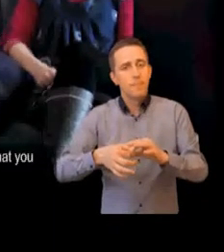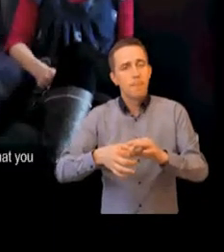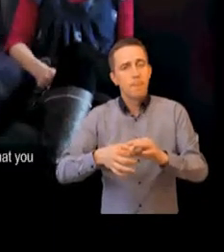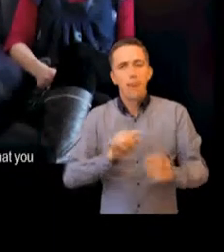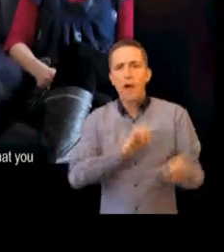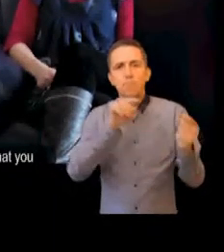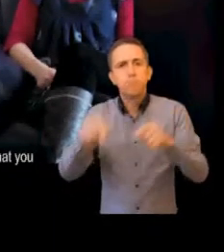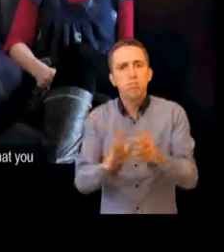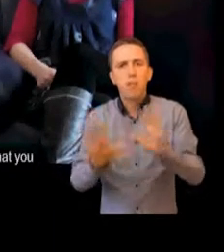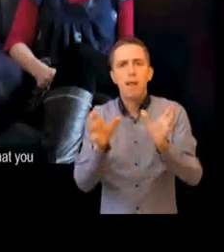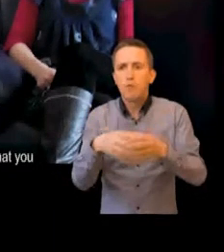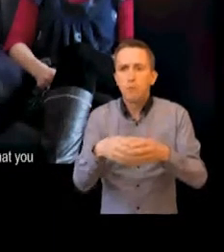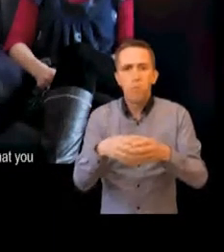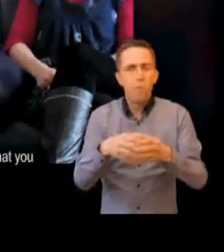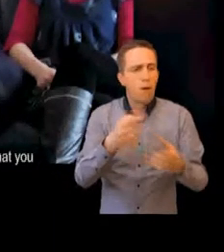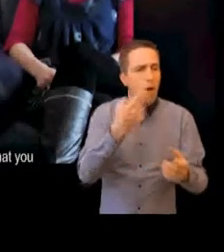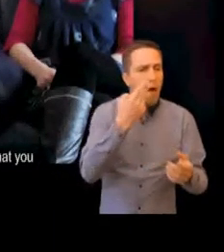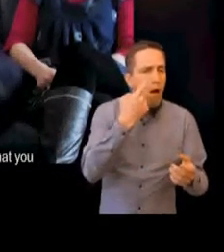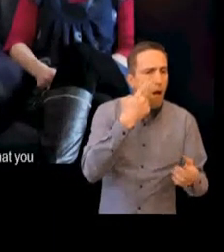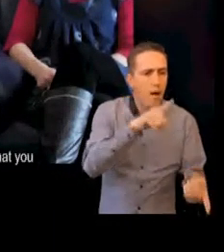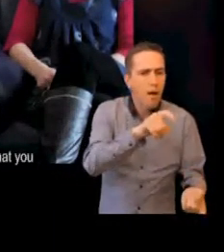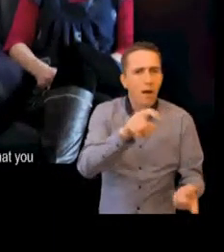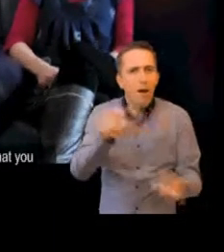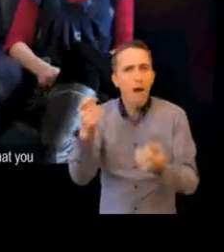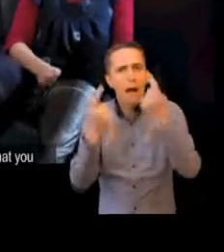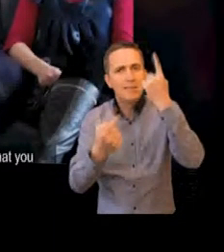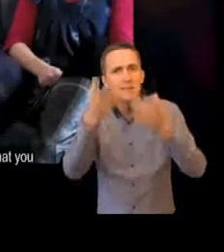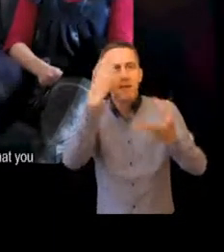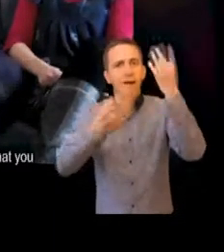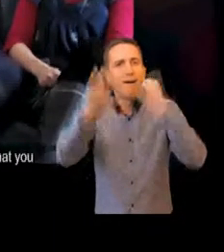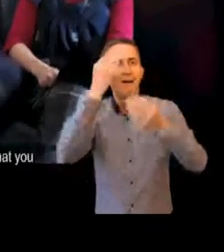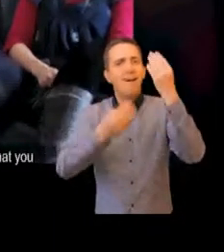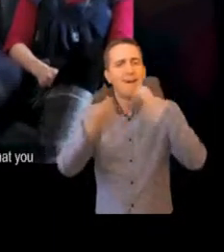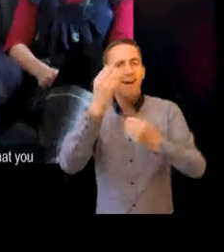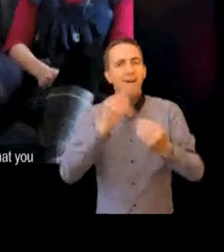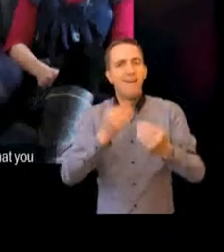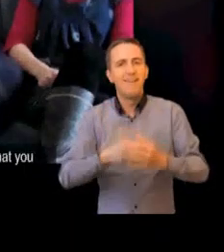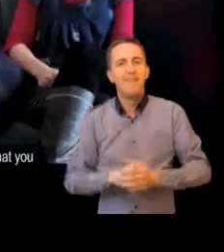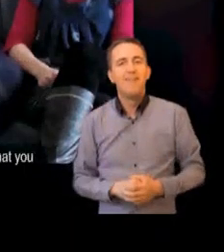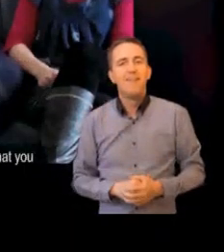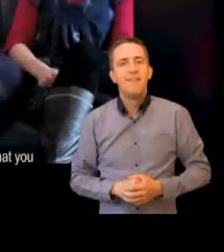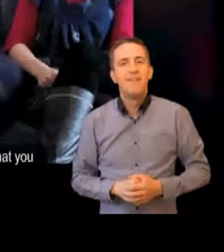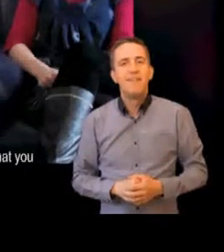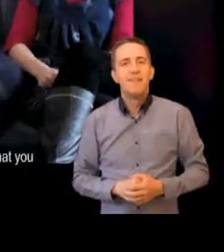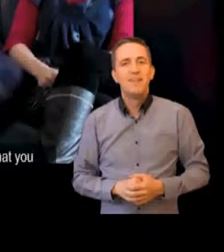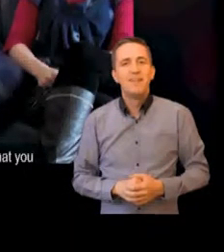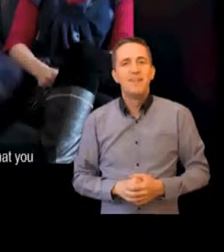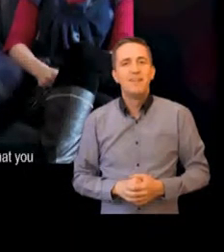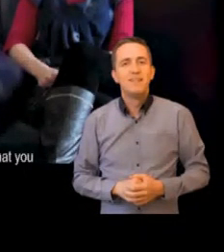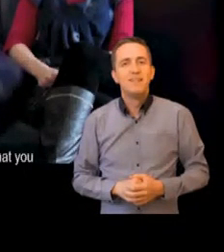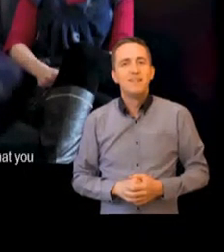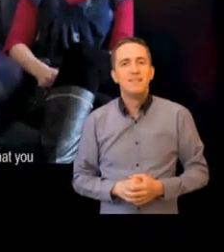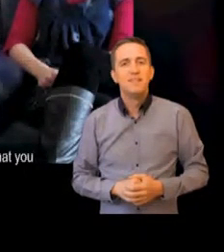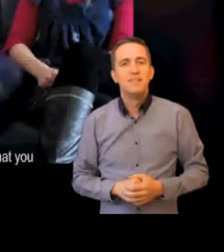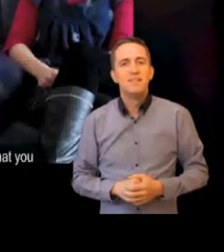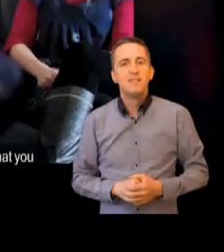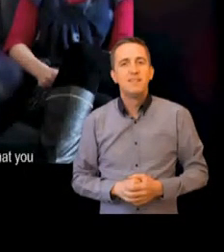VI playgroup. Yeah, well, it's just been a huge help having somewhere to